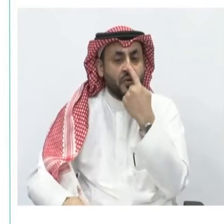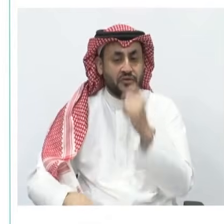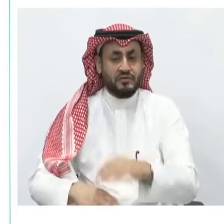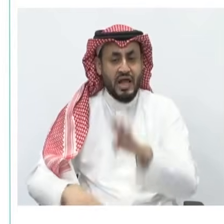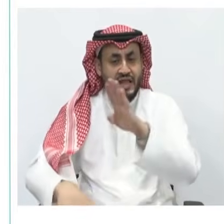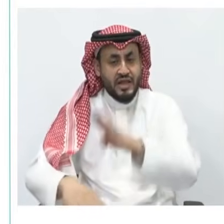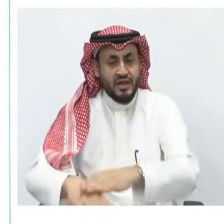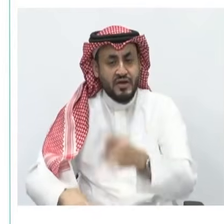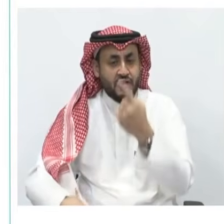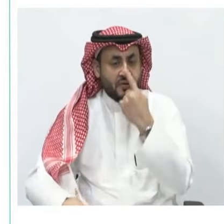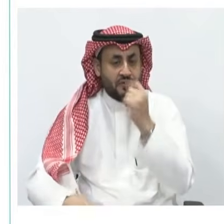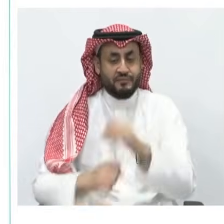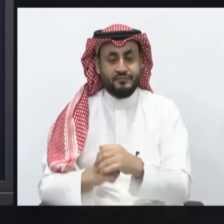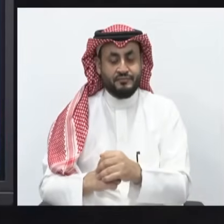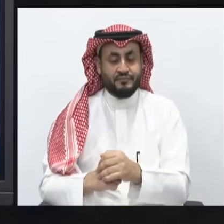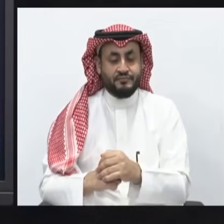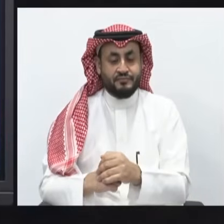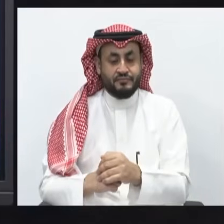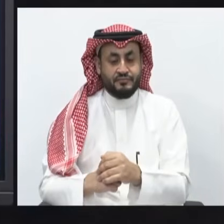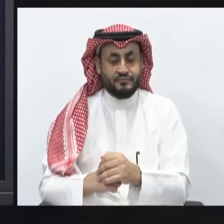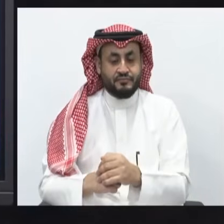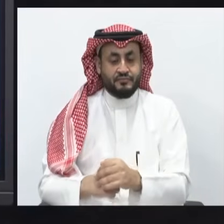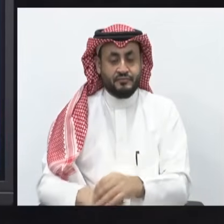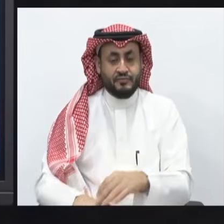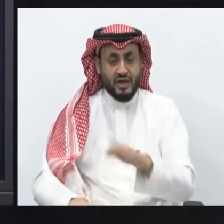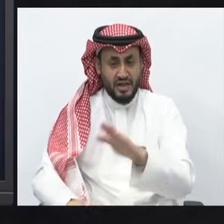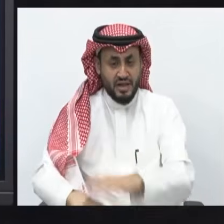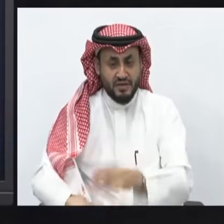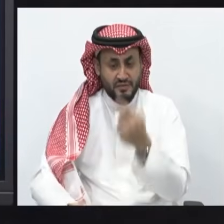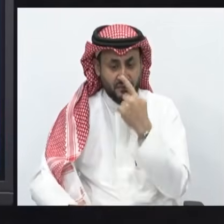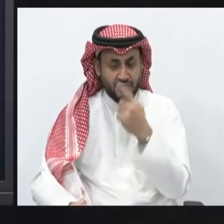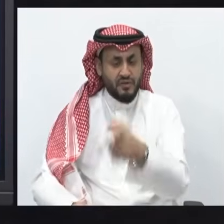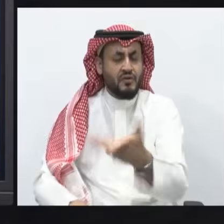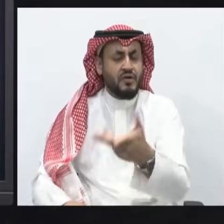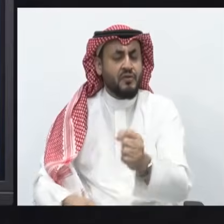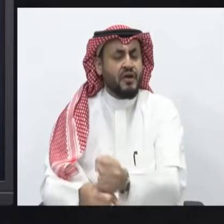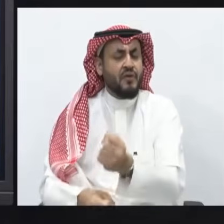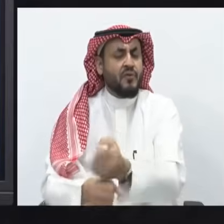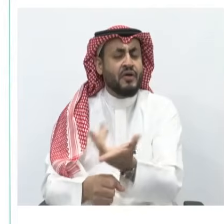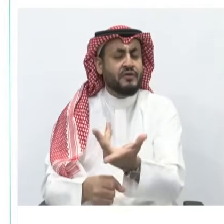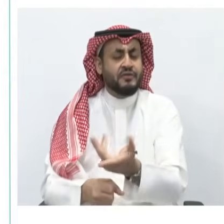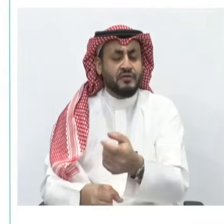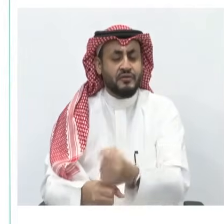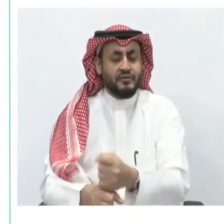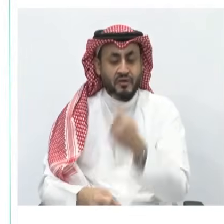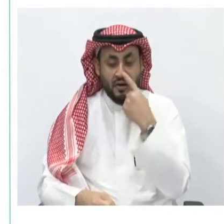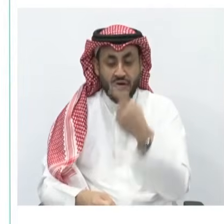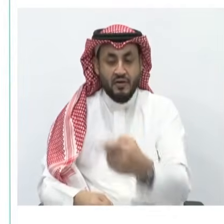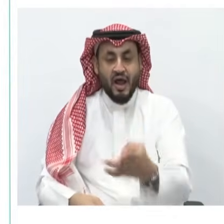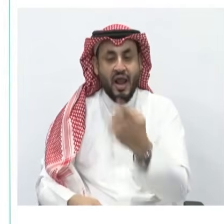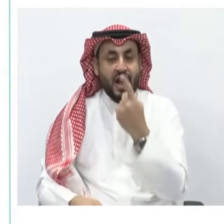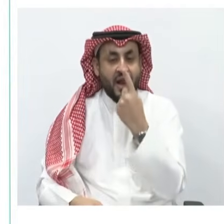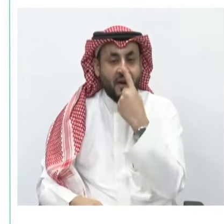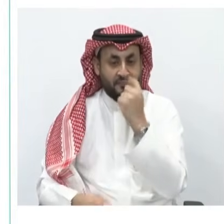The teacher says, touch your nose. So he will what? Touch